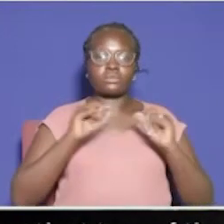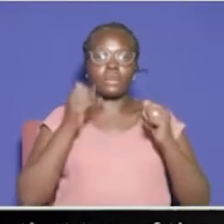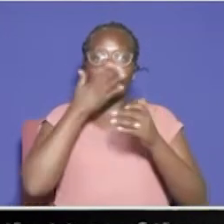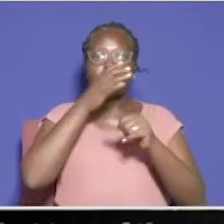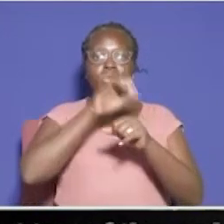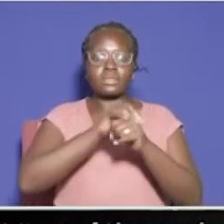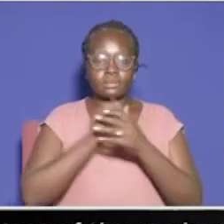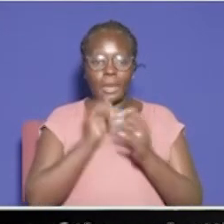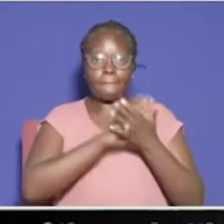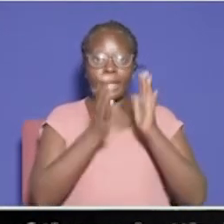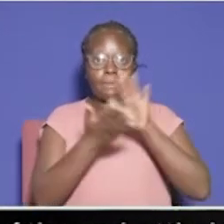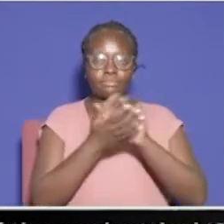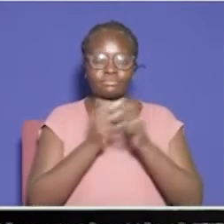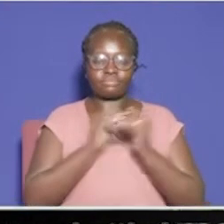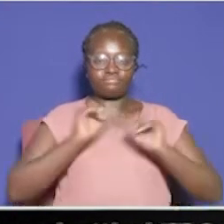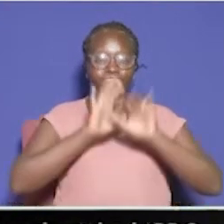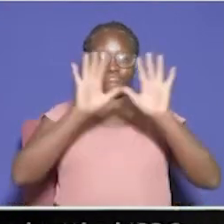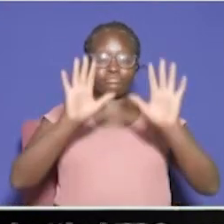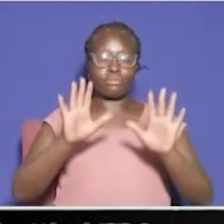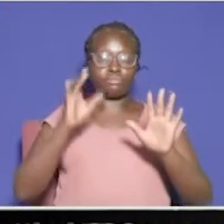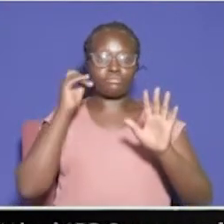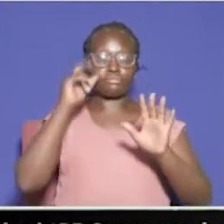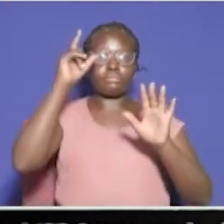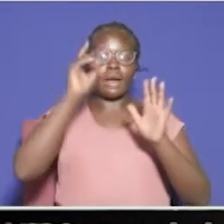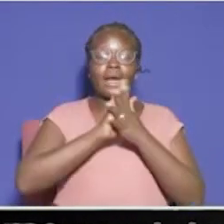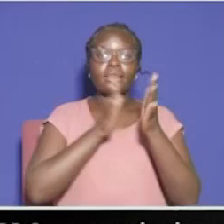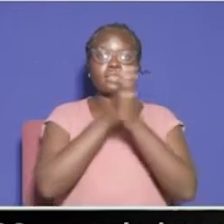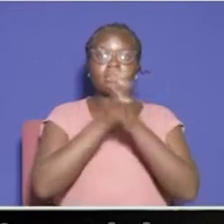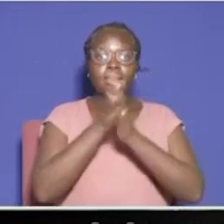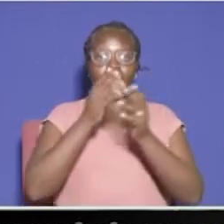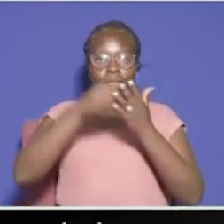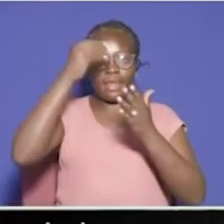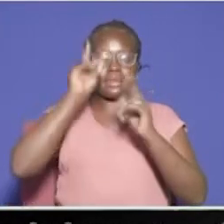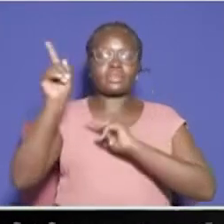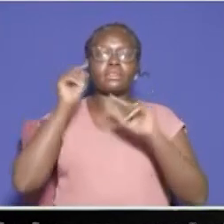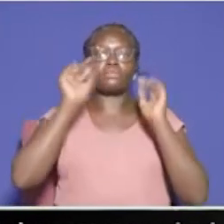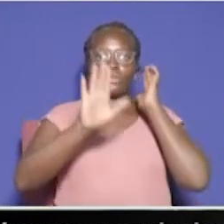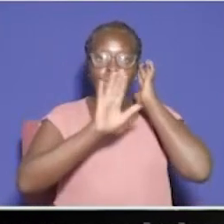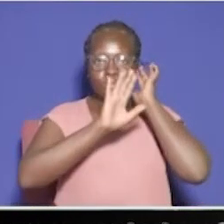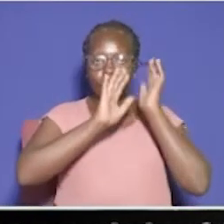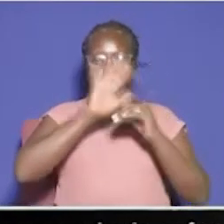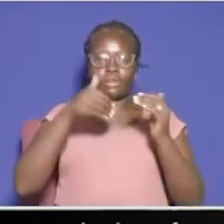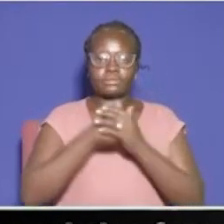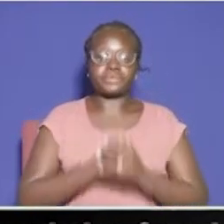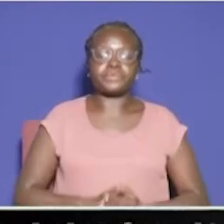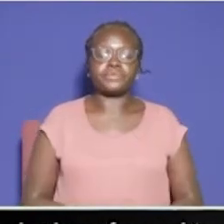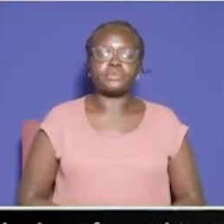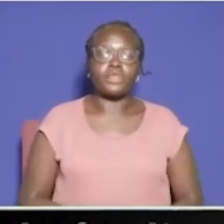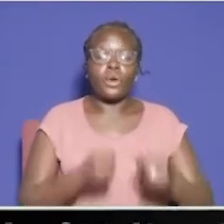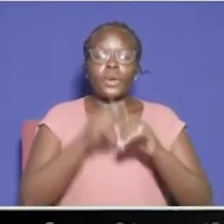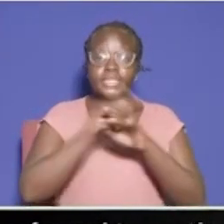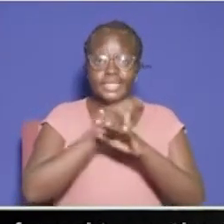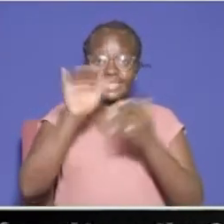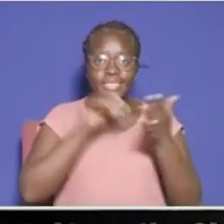promises to be an enlightening and inspiring learning journey for you all. With a training